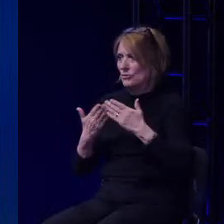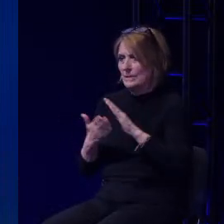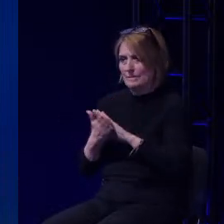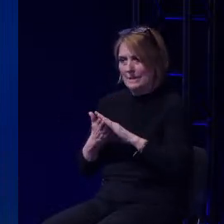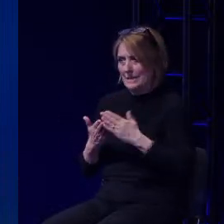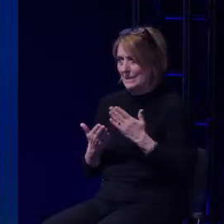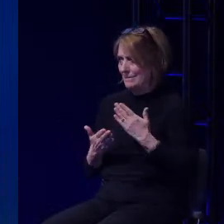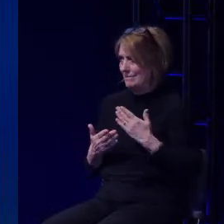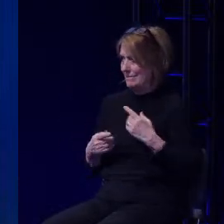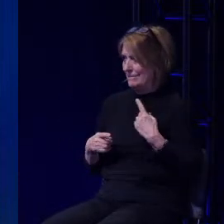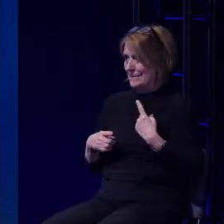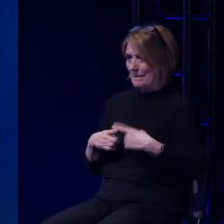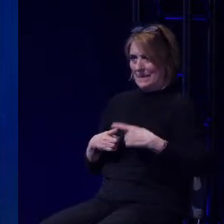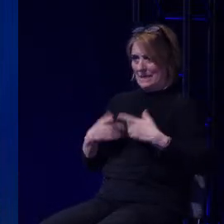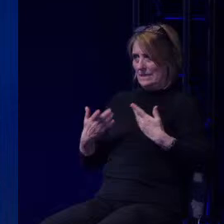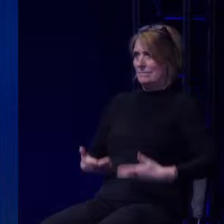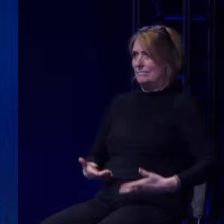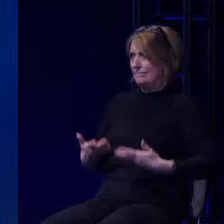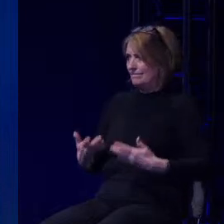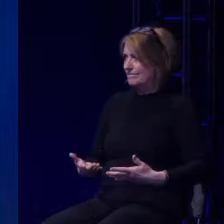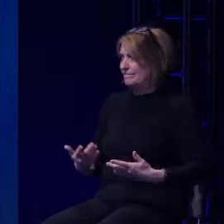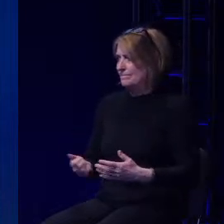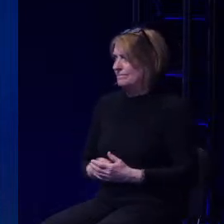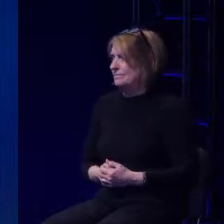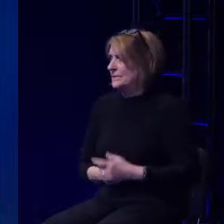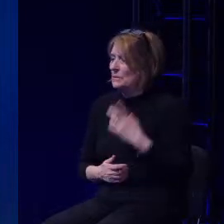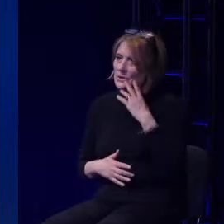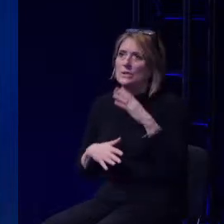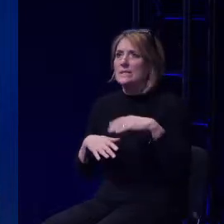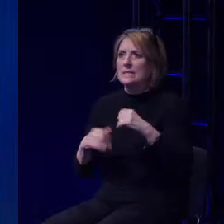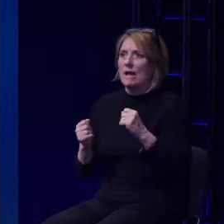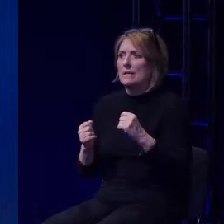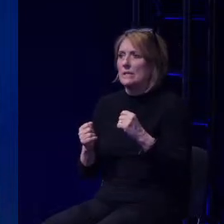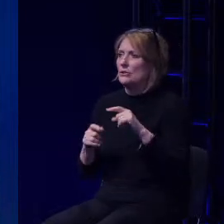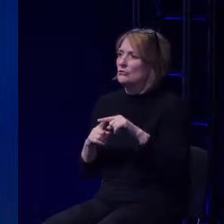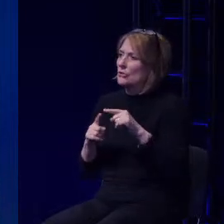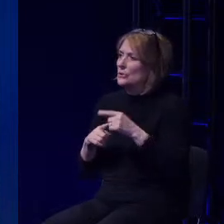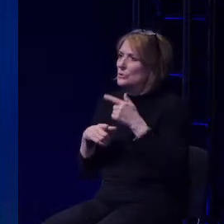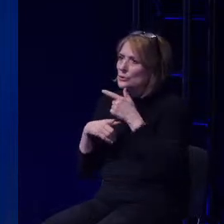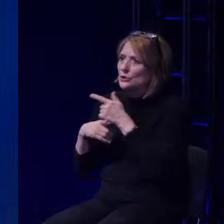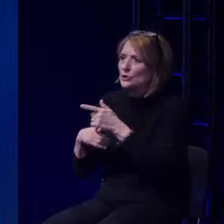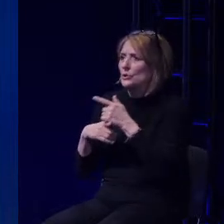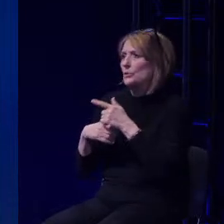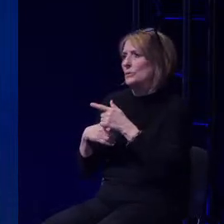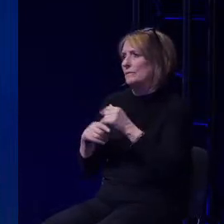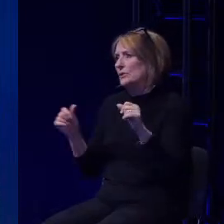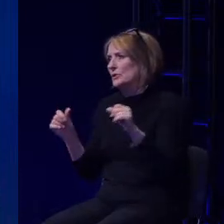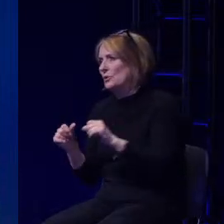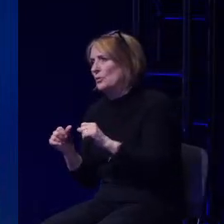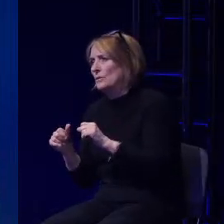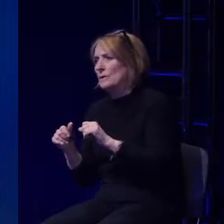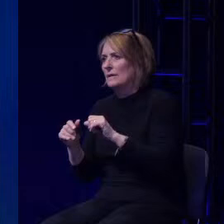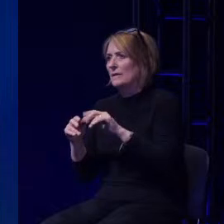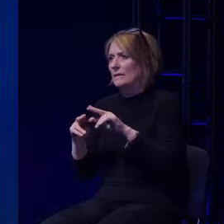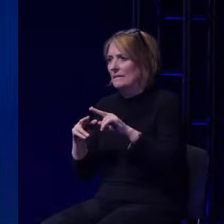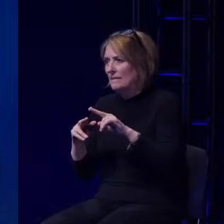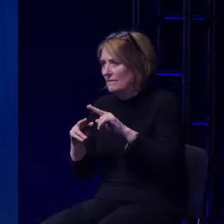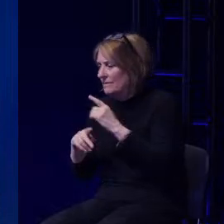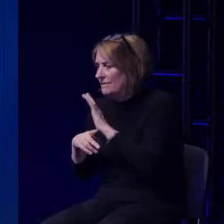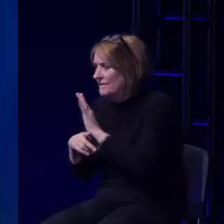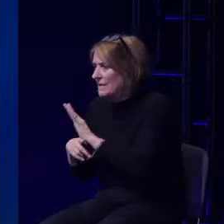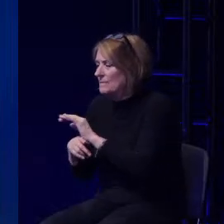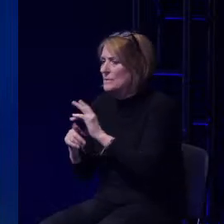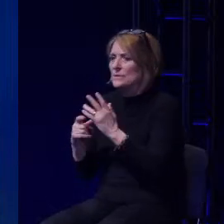I think when you are just starting out, and you're trying to shoot, whatever short films or music videos,